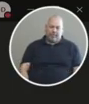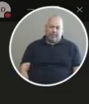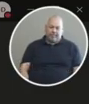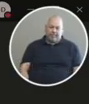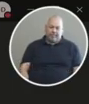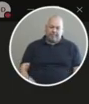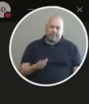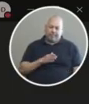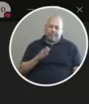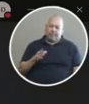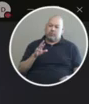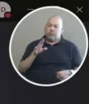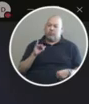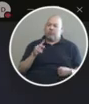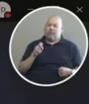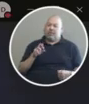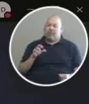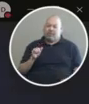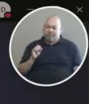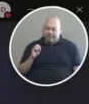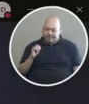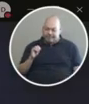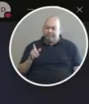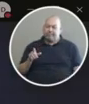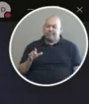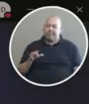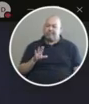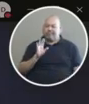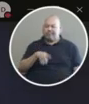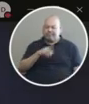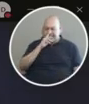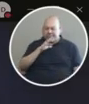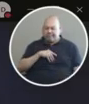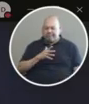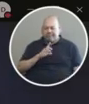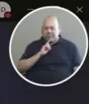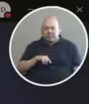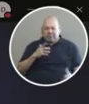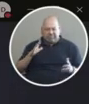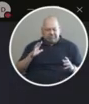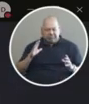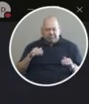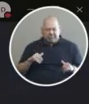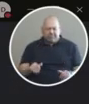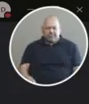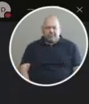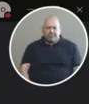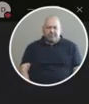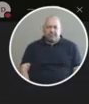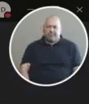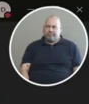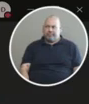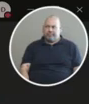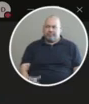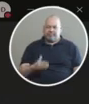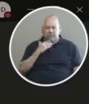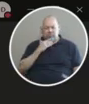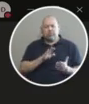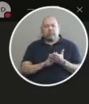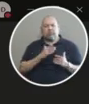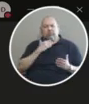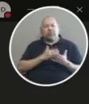Representative Rivera. Oh, disregard, Mayor. My question was answered already. Thank you. Nice presentation, Ms.